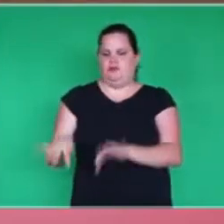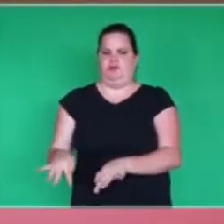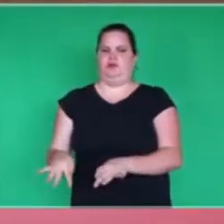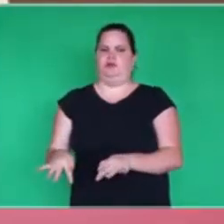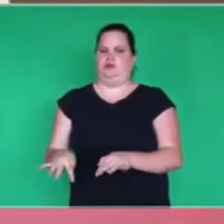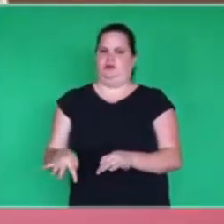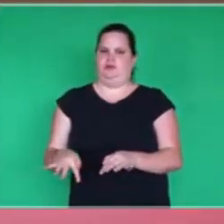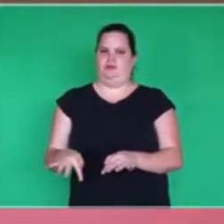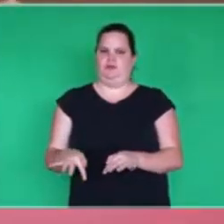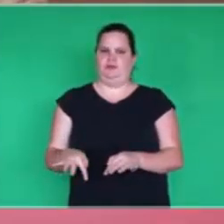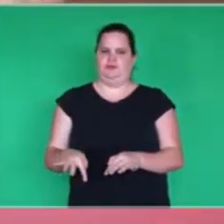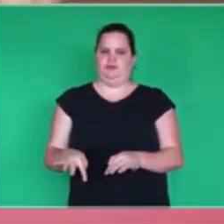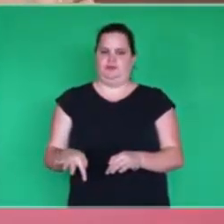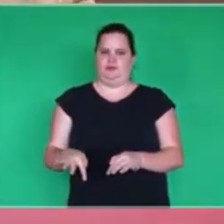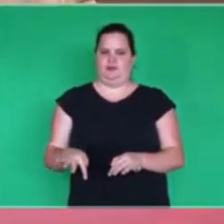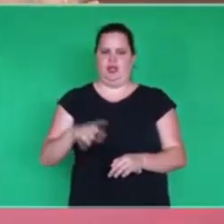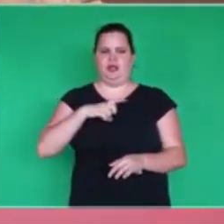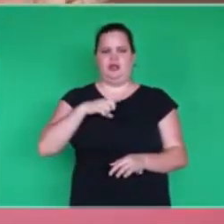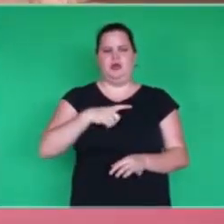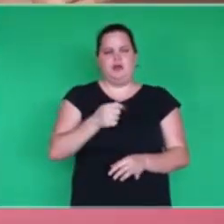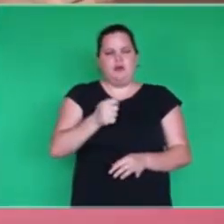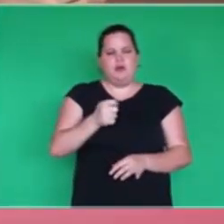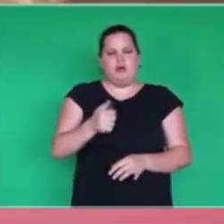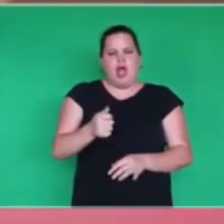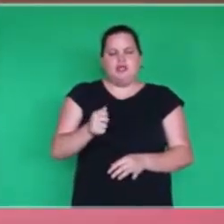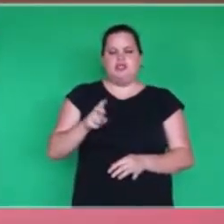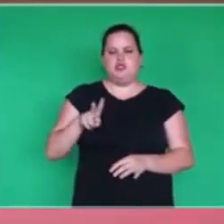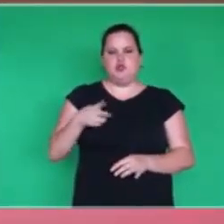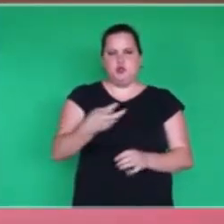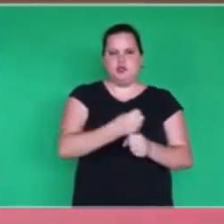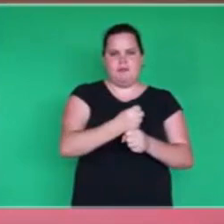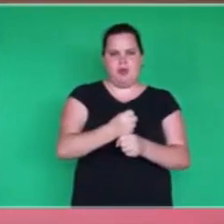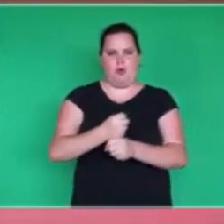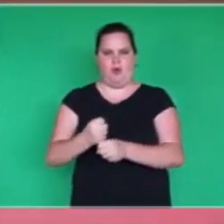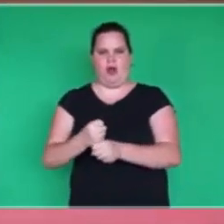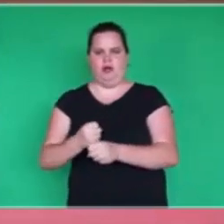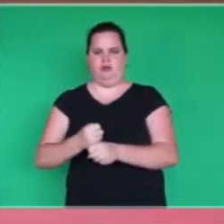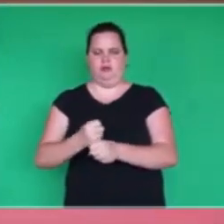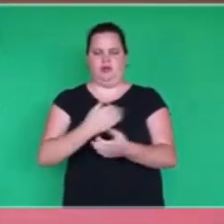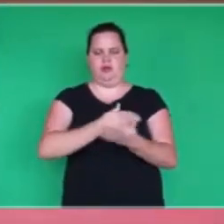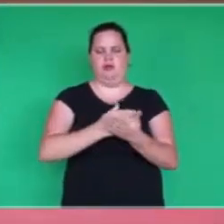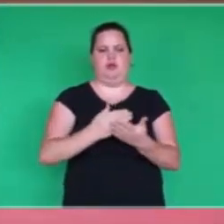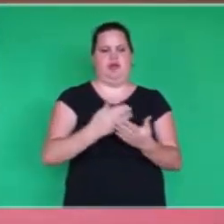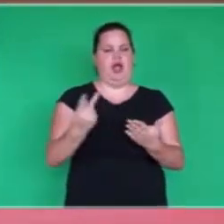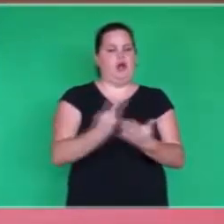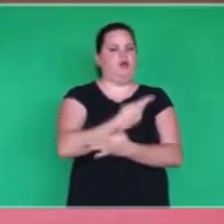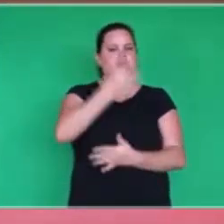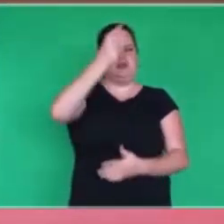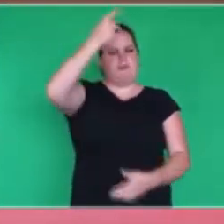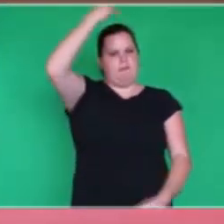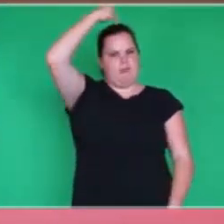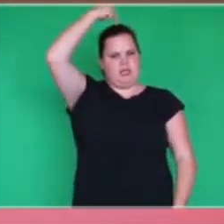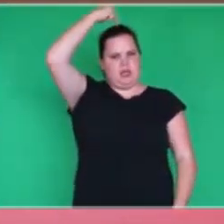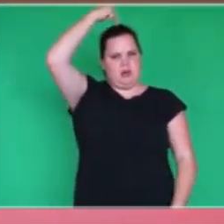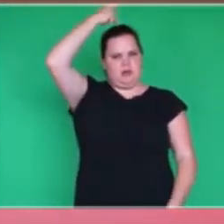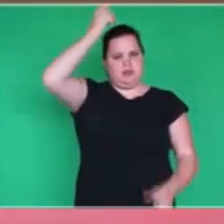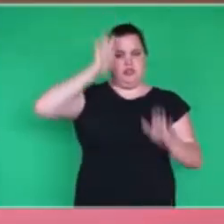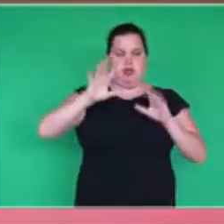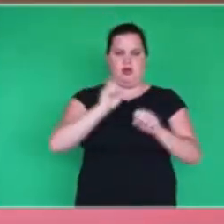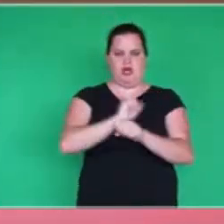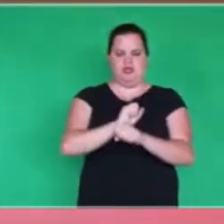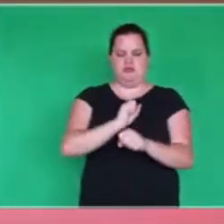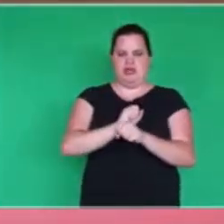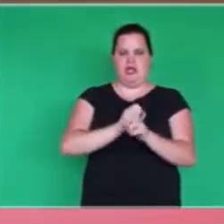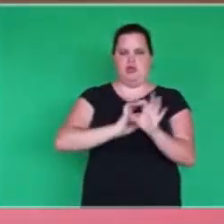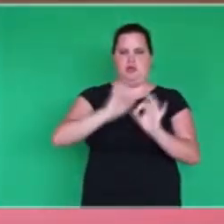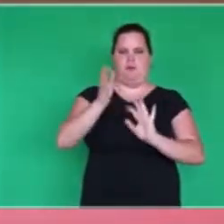approximating 2,000 years after the outpour of the Holy Spirit in the Pentecost. We are now awaiting the outcome of